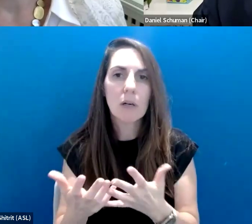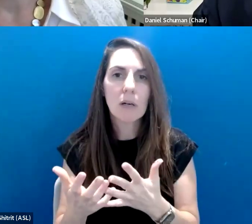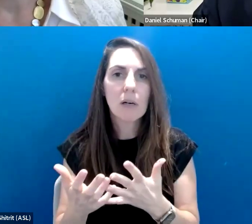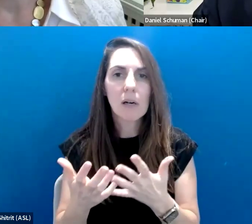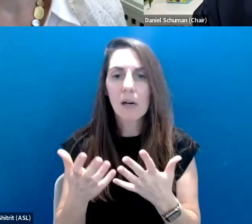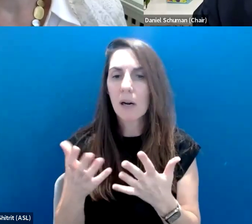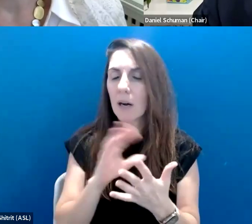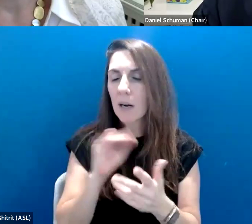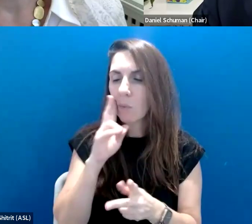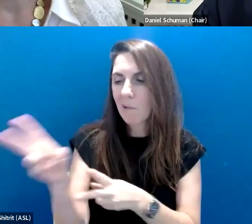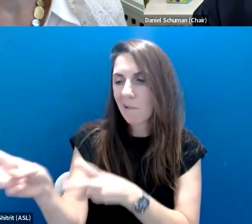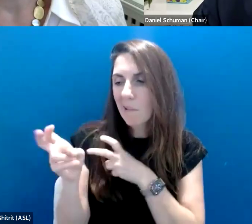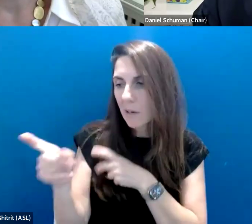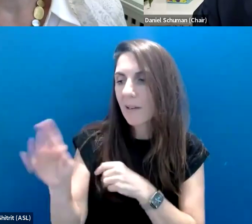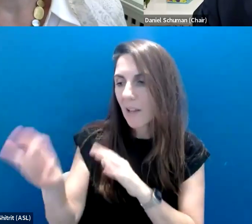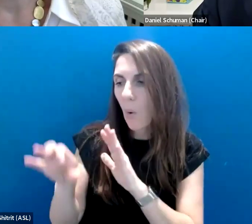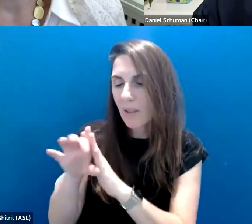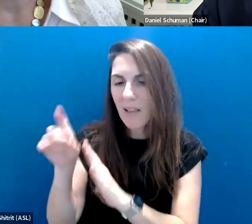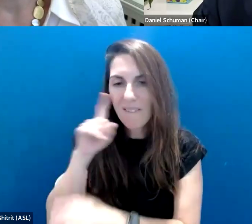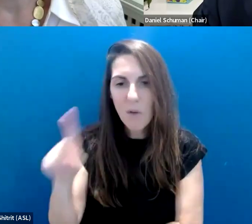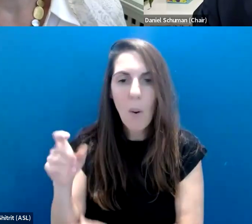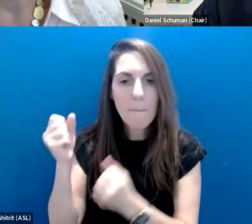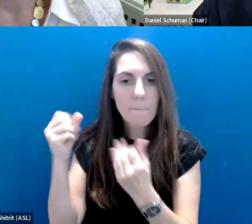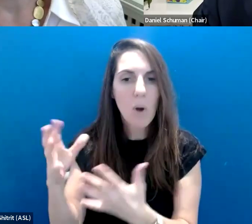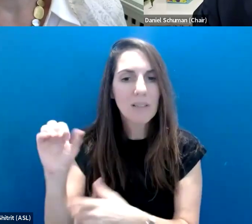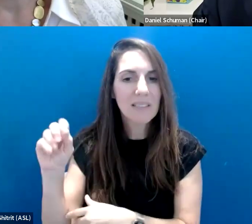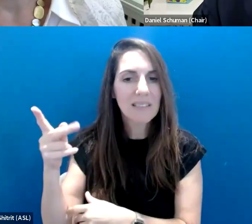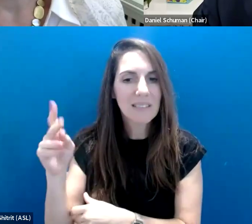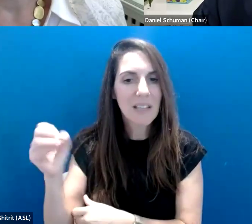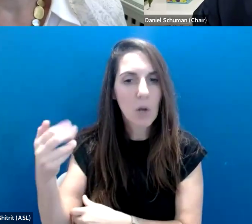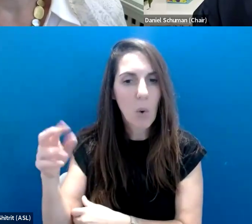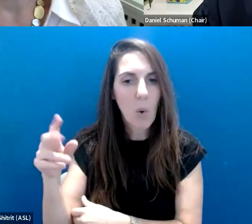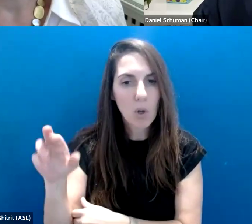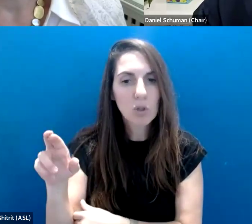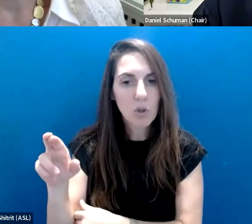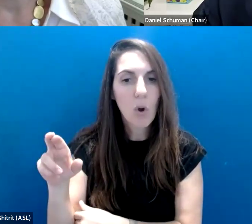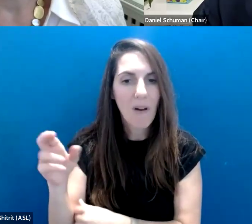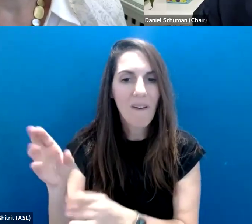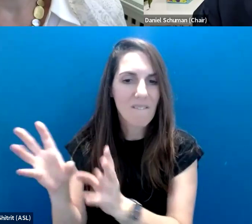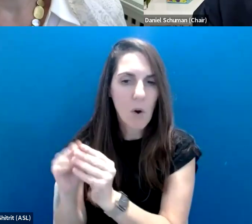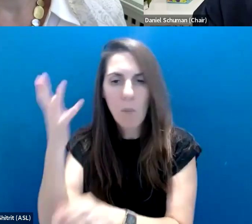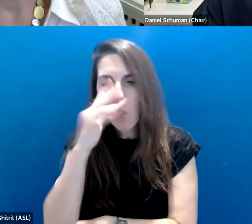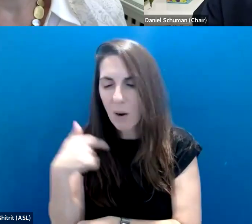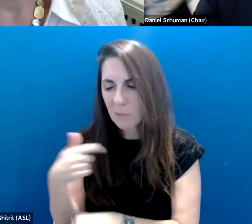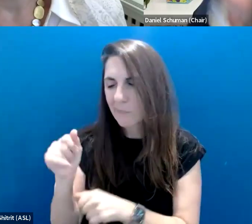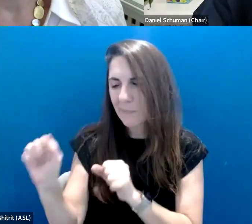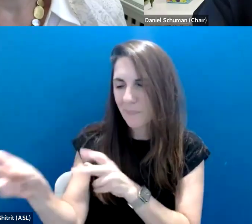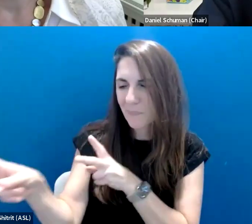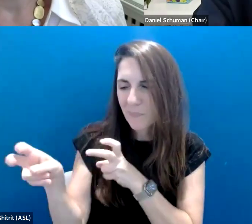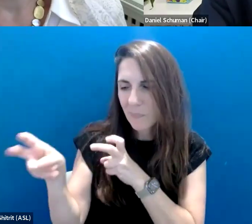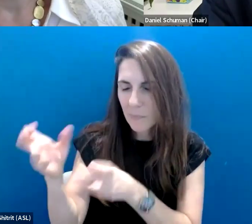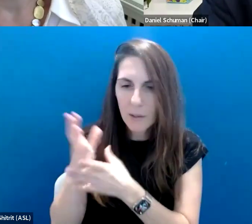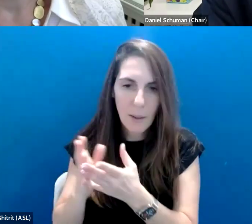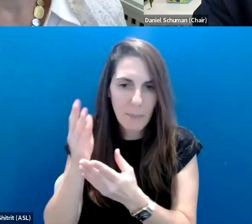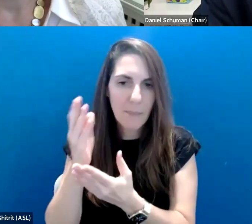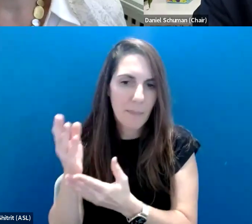characteristics of what a multi-stakeholder forum might look like. So bringing in other folks and putting our